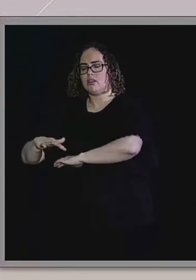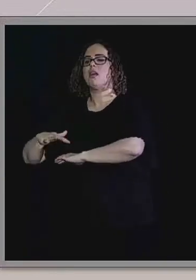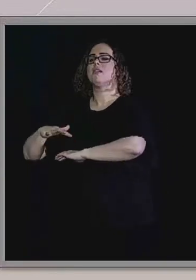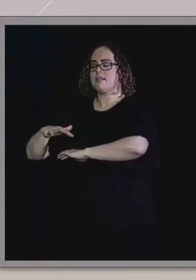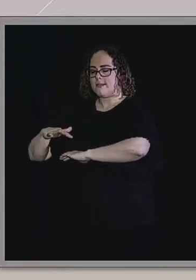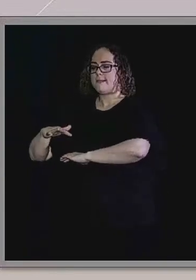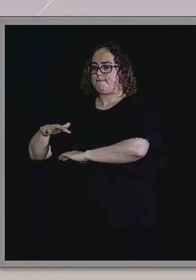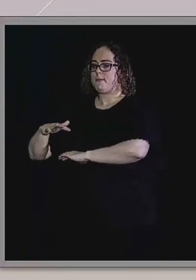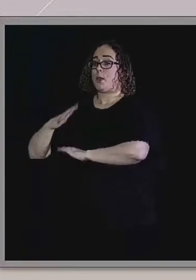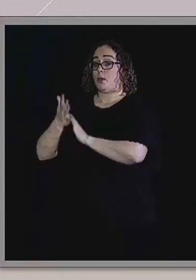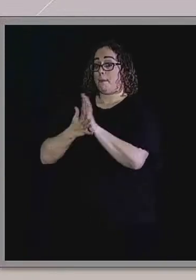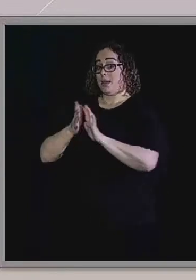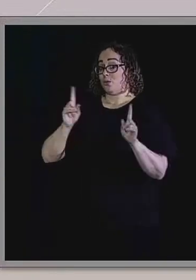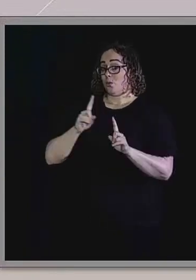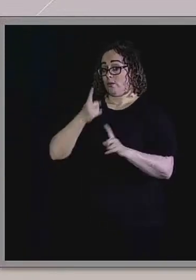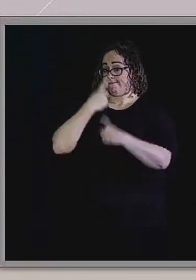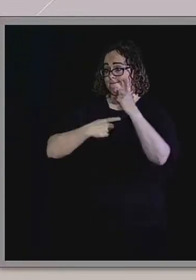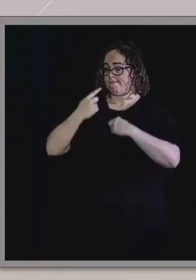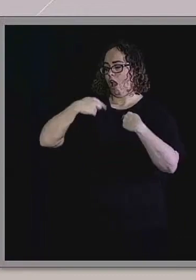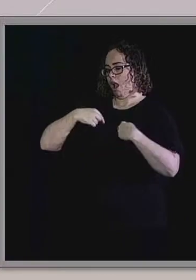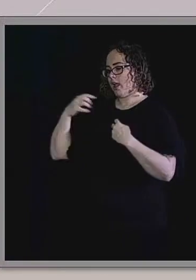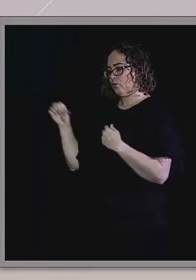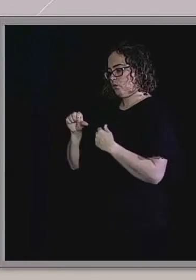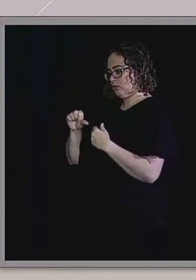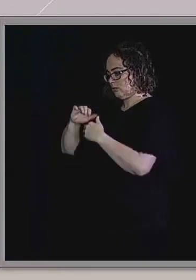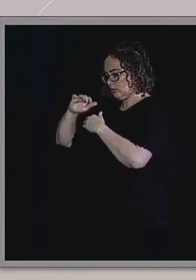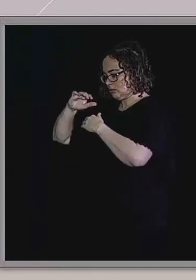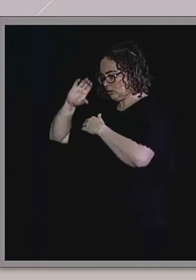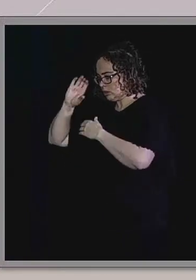stay close to the community and my people.